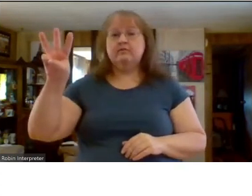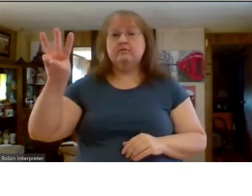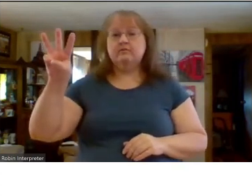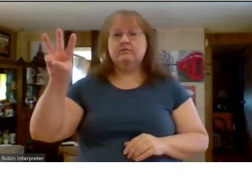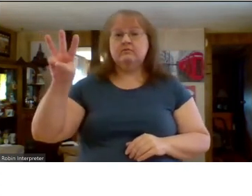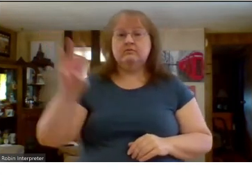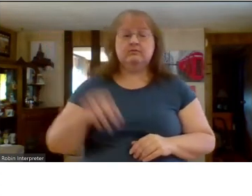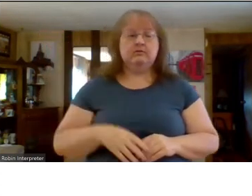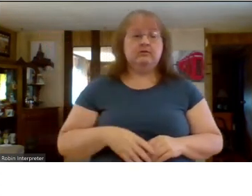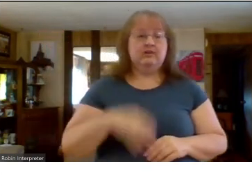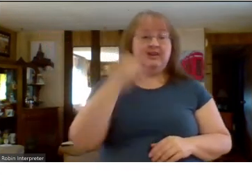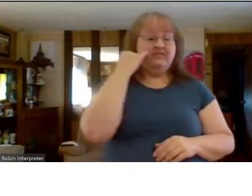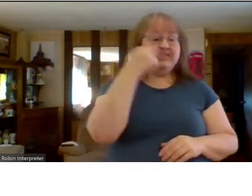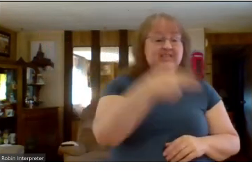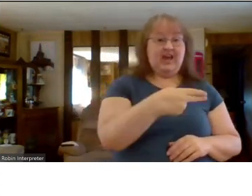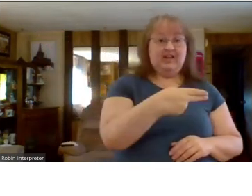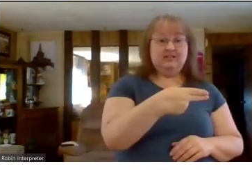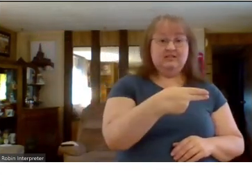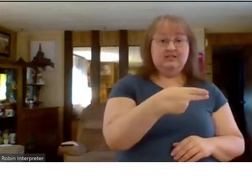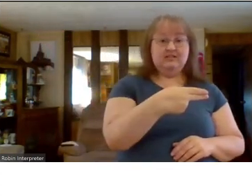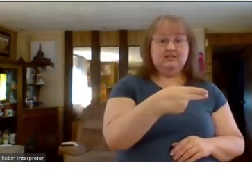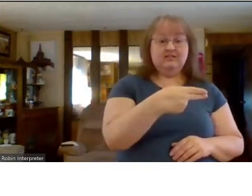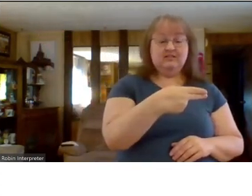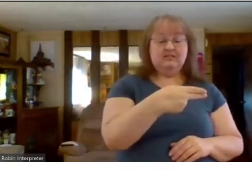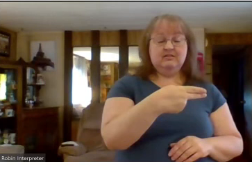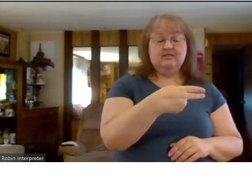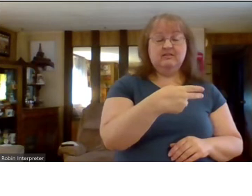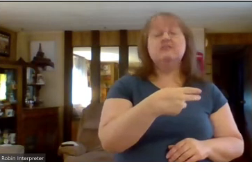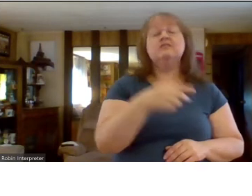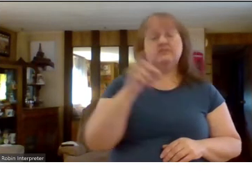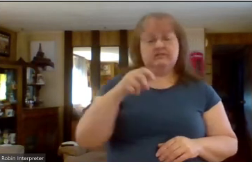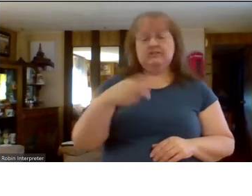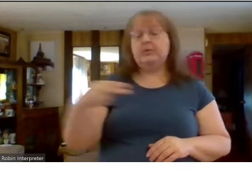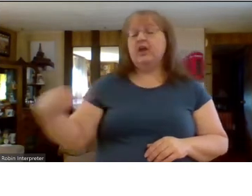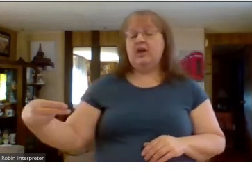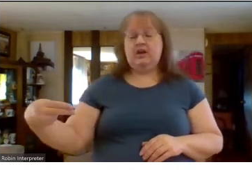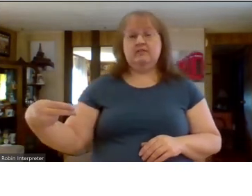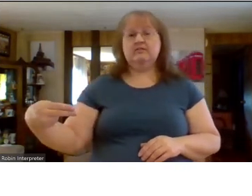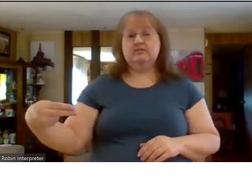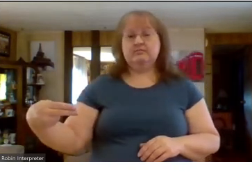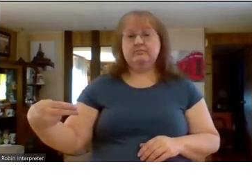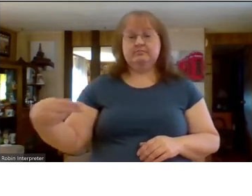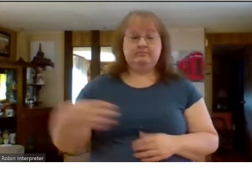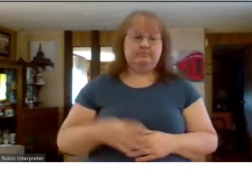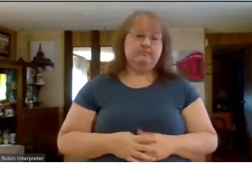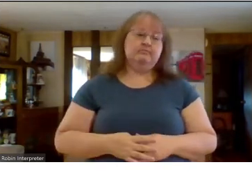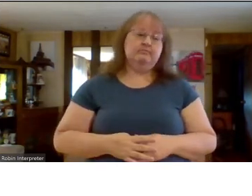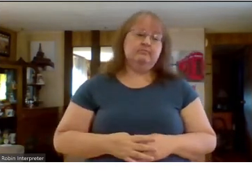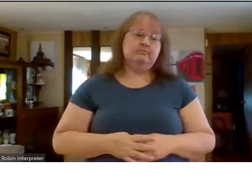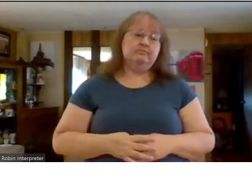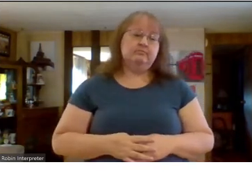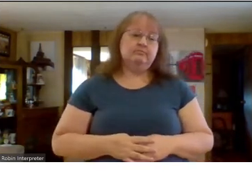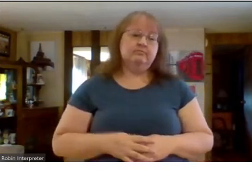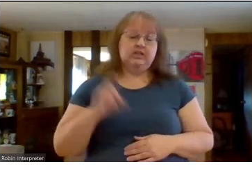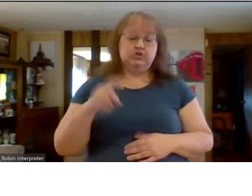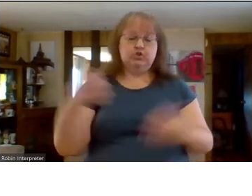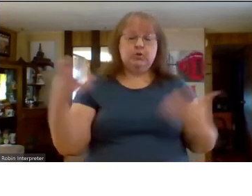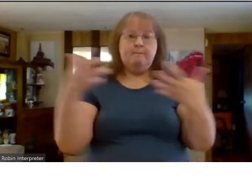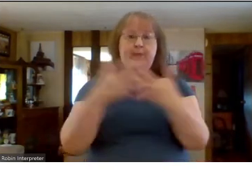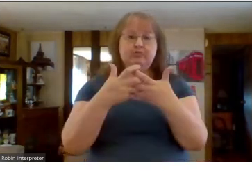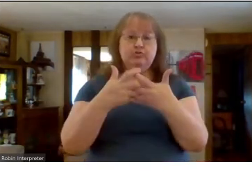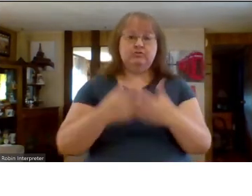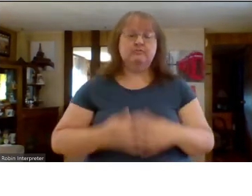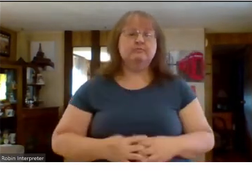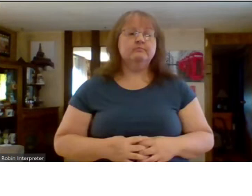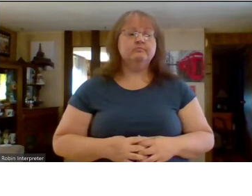on top, it should be width on top for the second numerator. If it's height on bottom for the first denominator, then it should be height